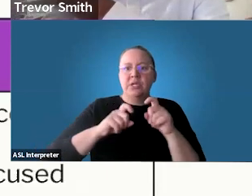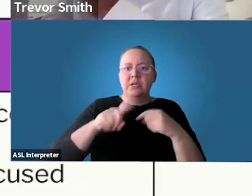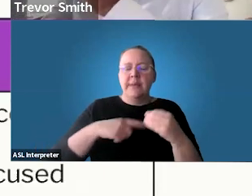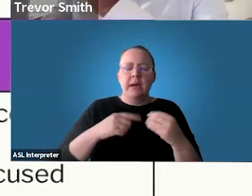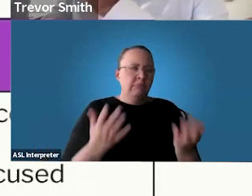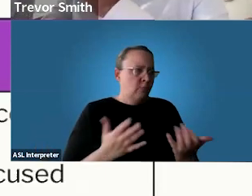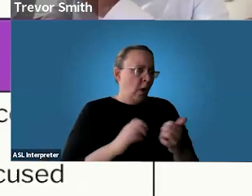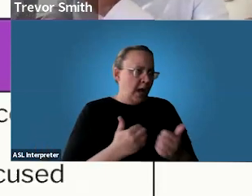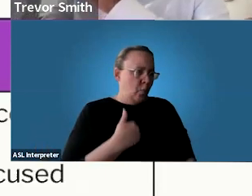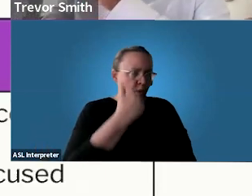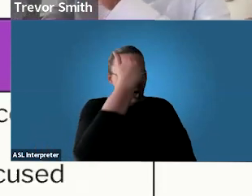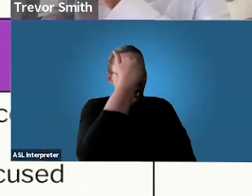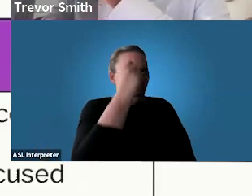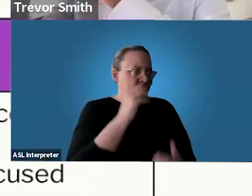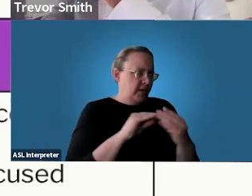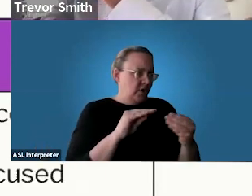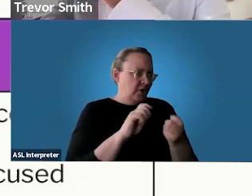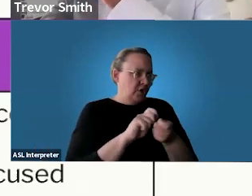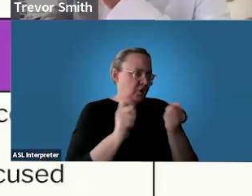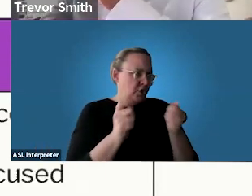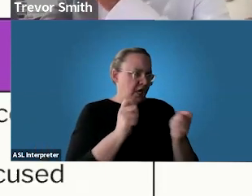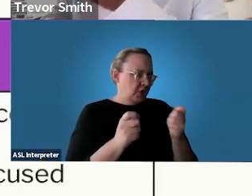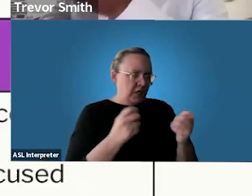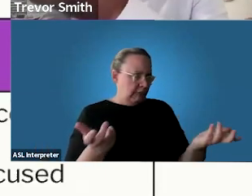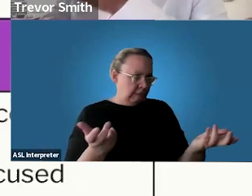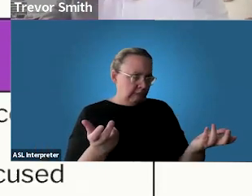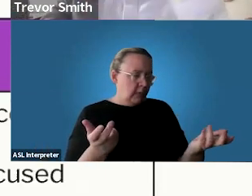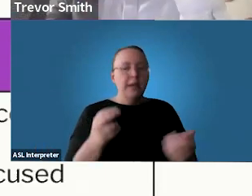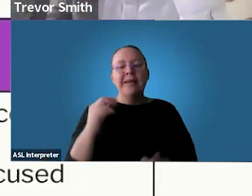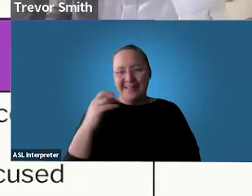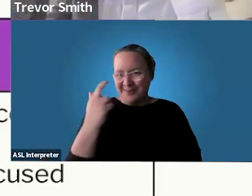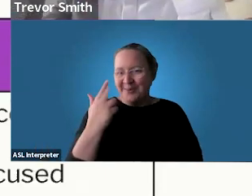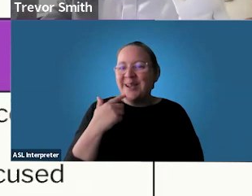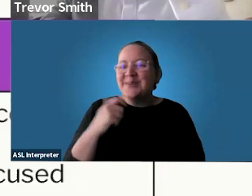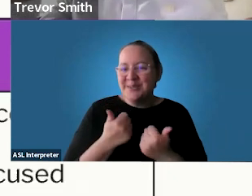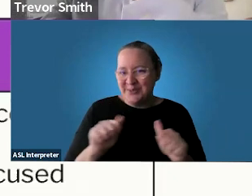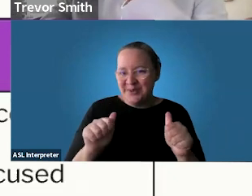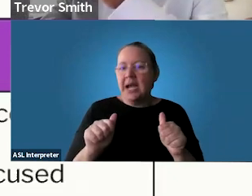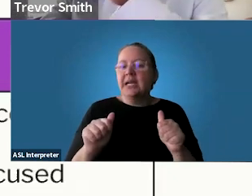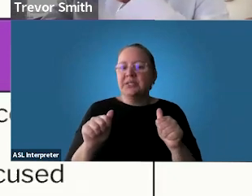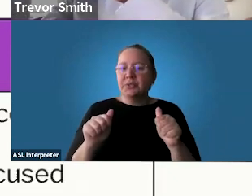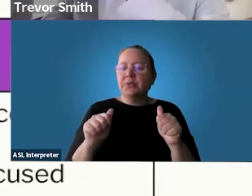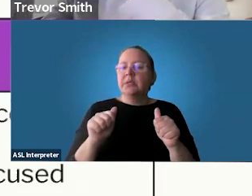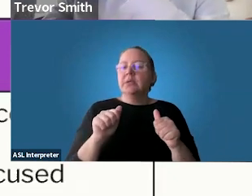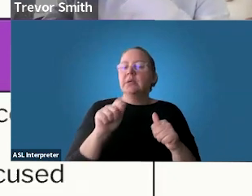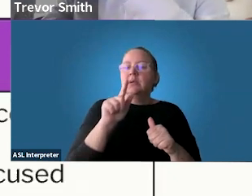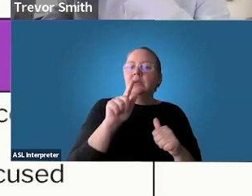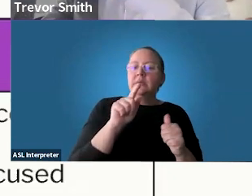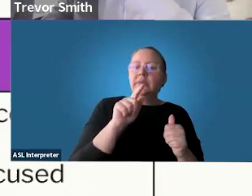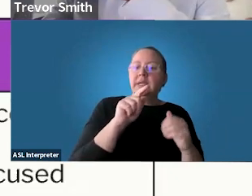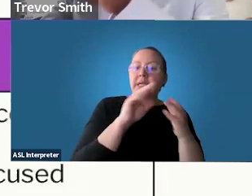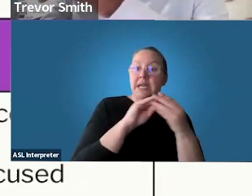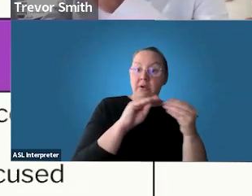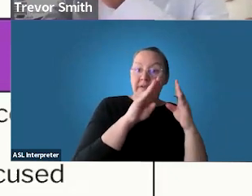do we actually know where the narratives are changing? And which is why we try to kind of link each parts of the narrative house